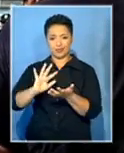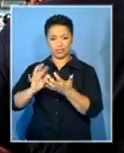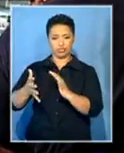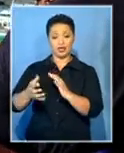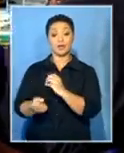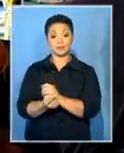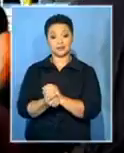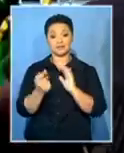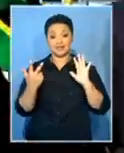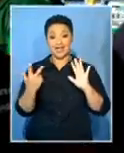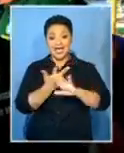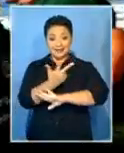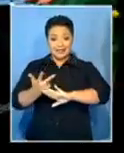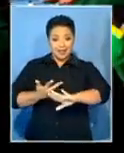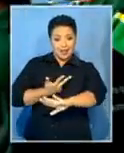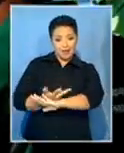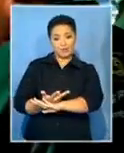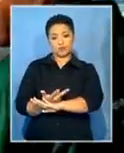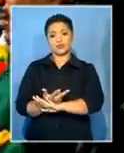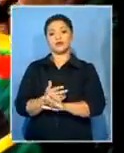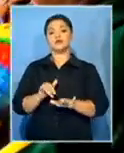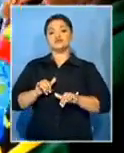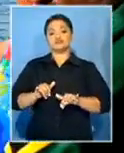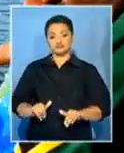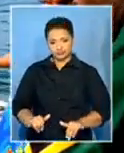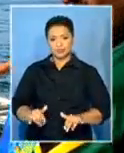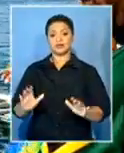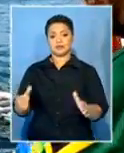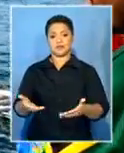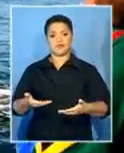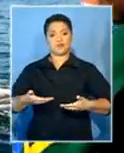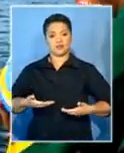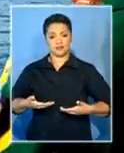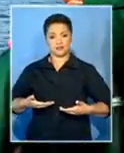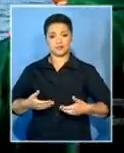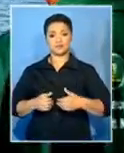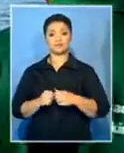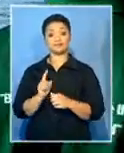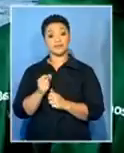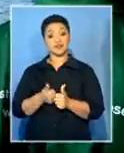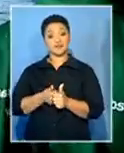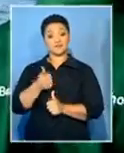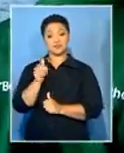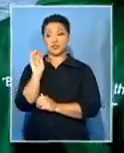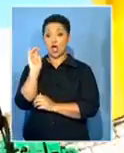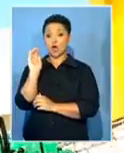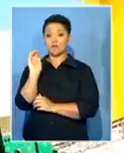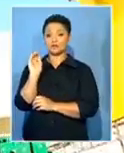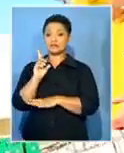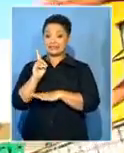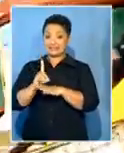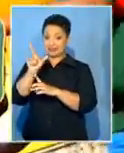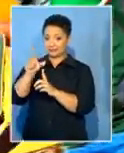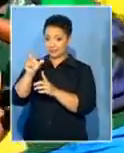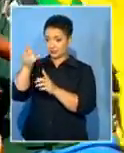And after an eight-hour journey, they were given a warm reception. The foundation is the first foreign aid donor